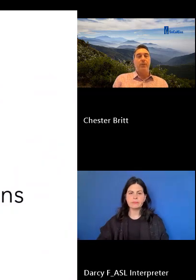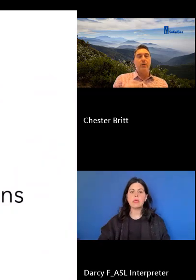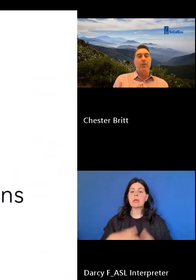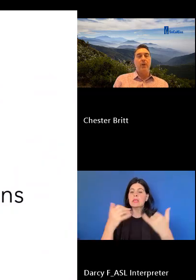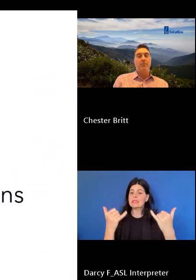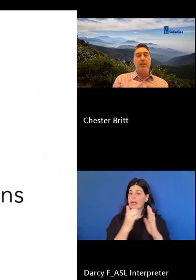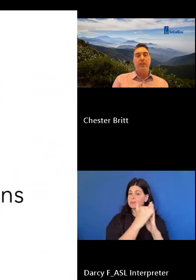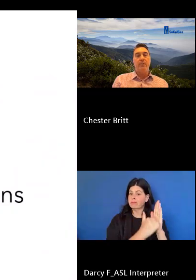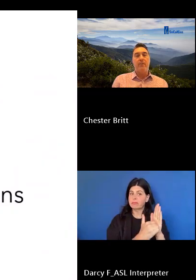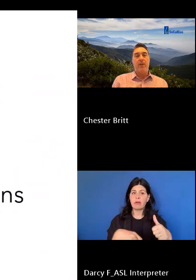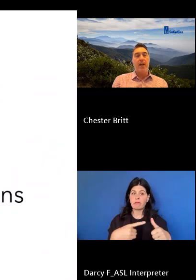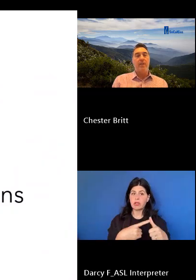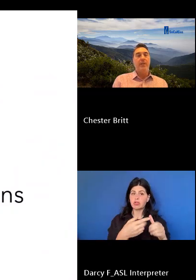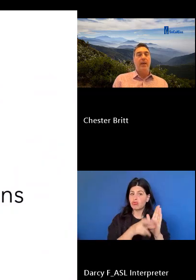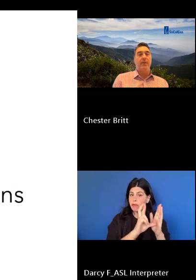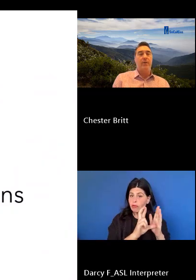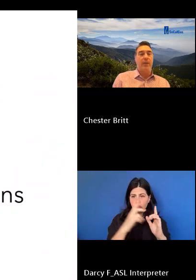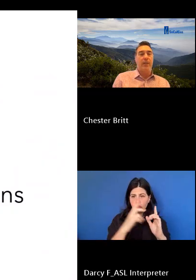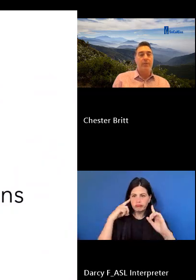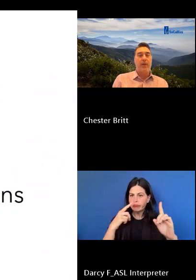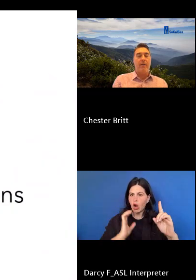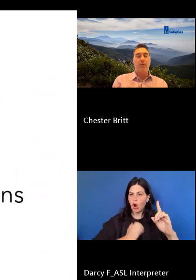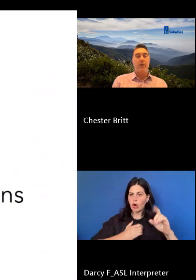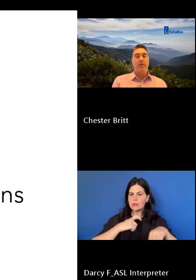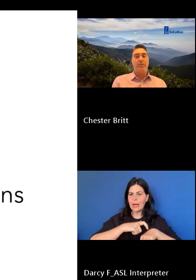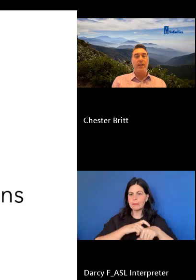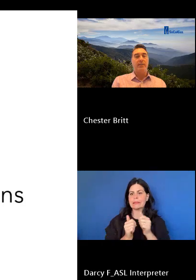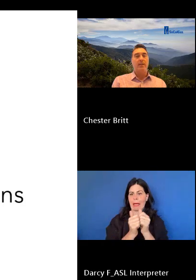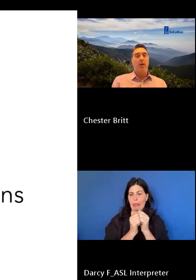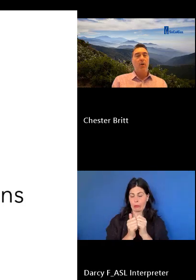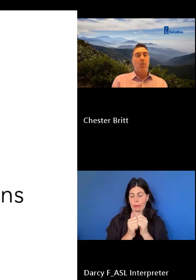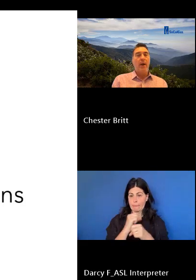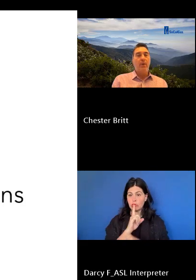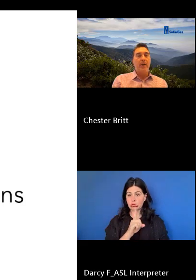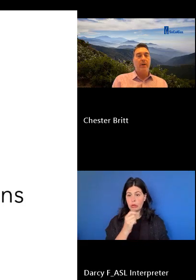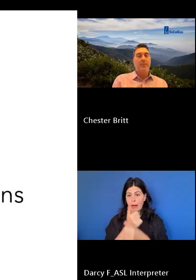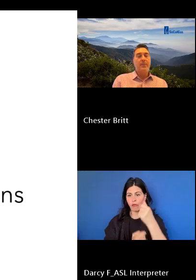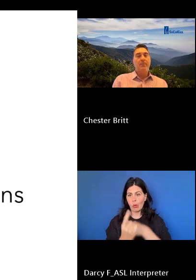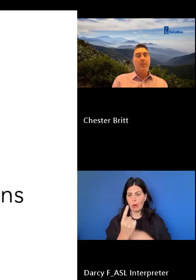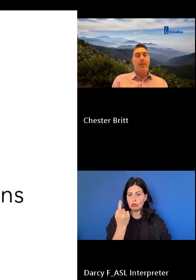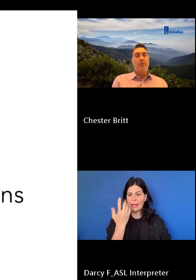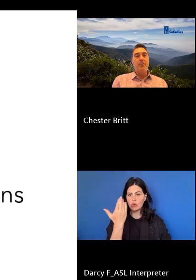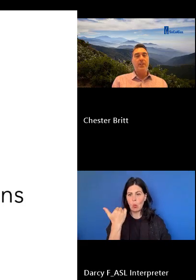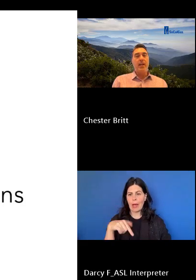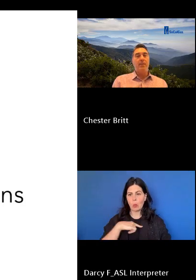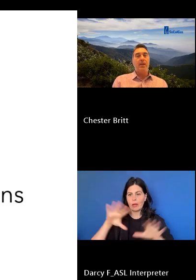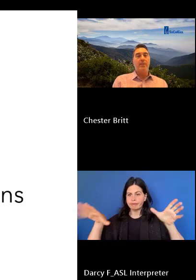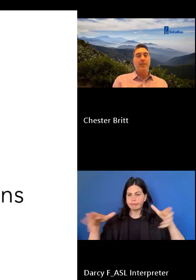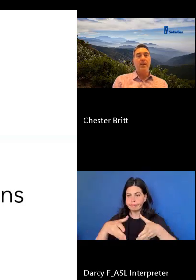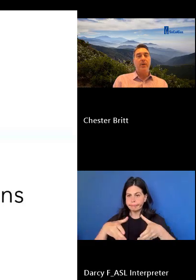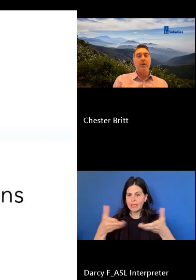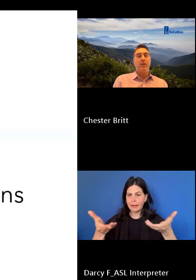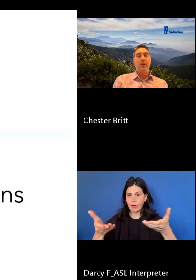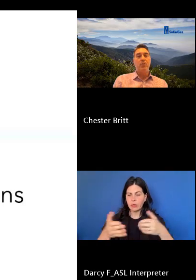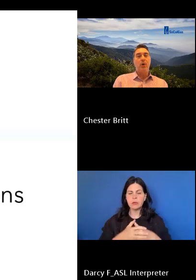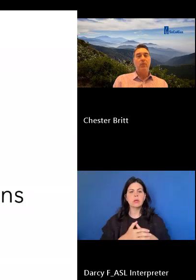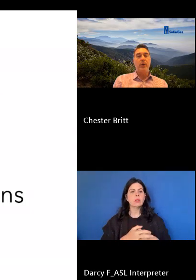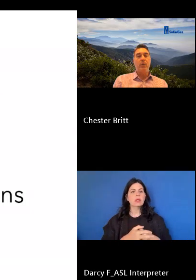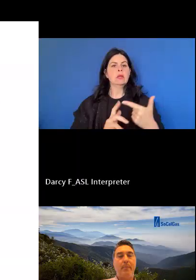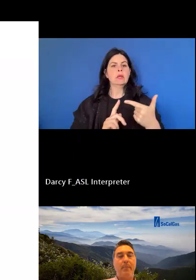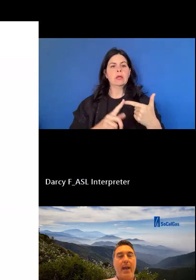to review the objective of our time together, make sure that everyone understands why we're here, understand the Senate